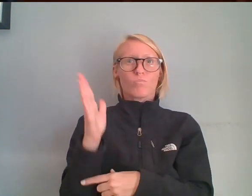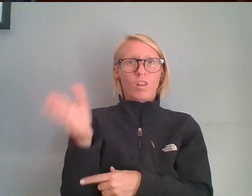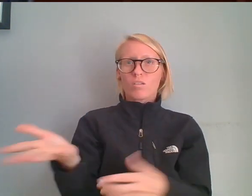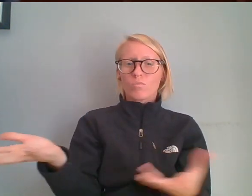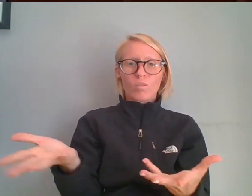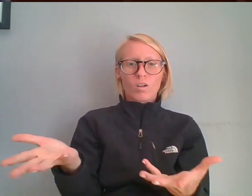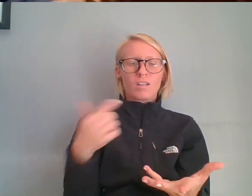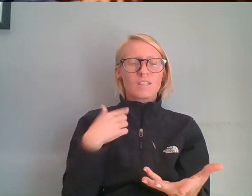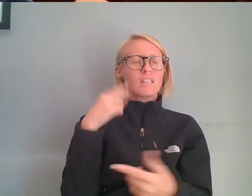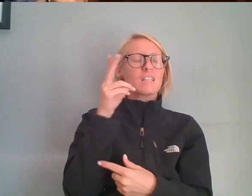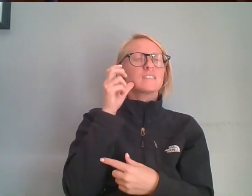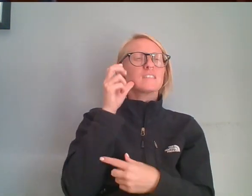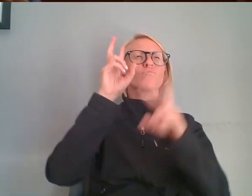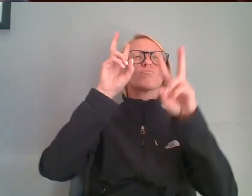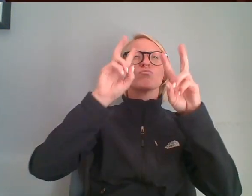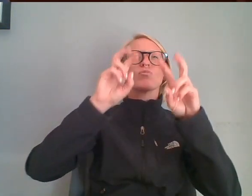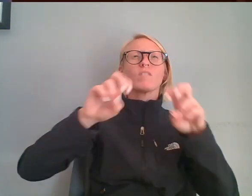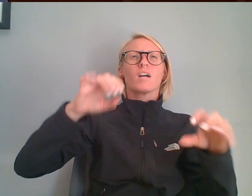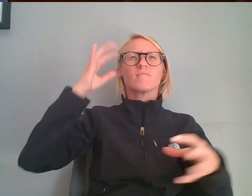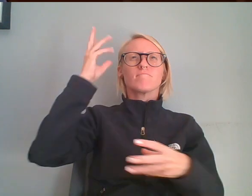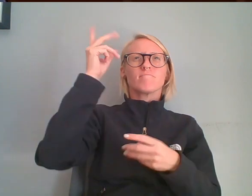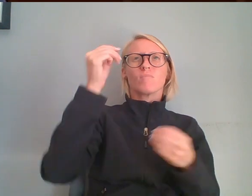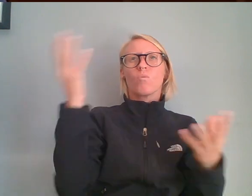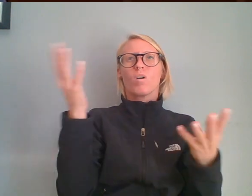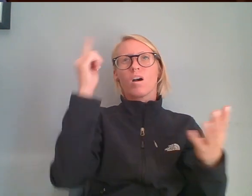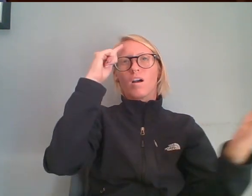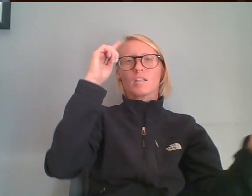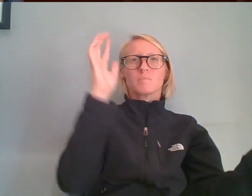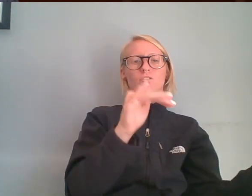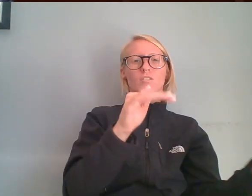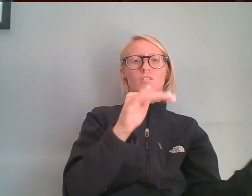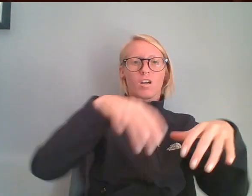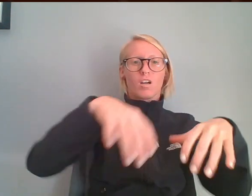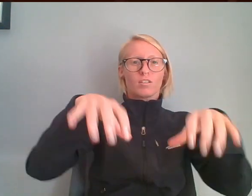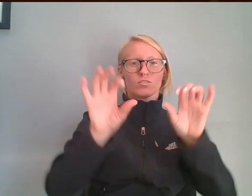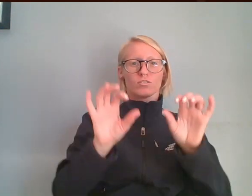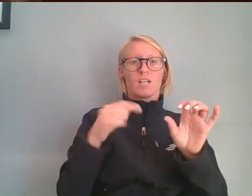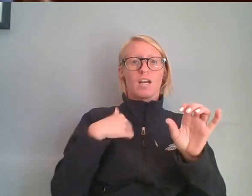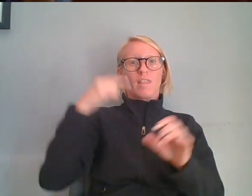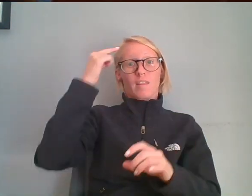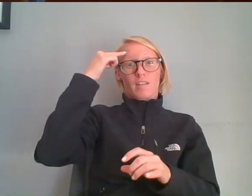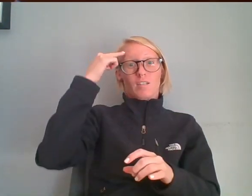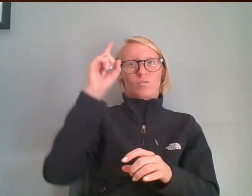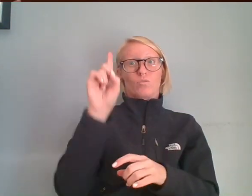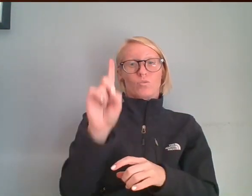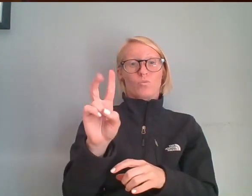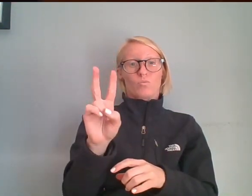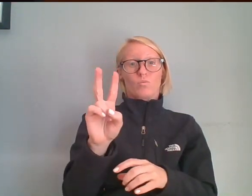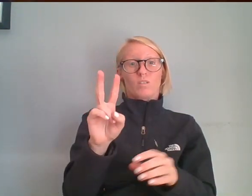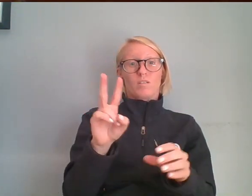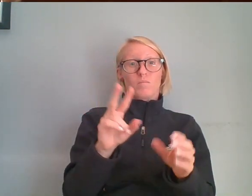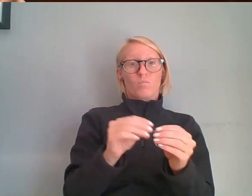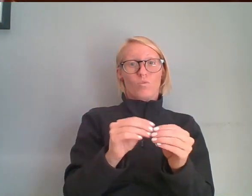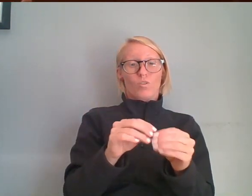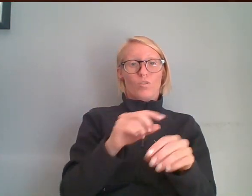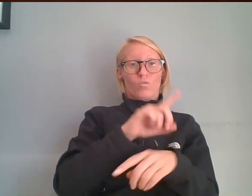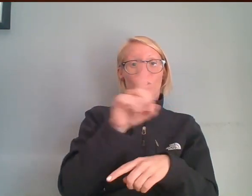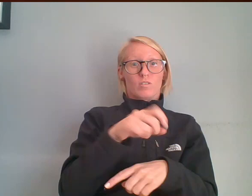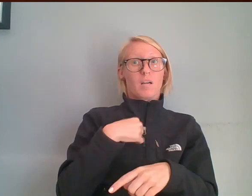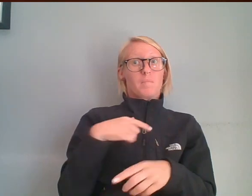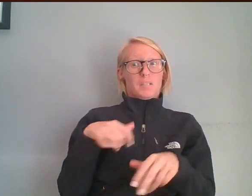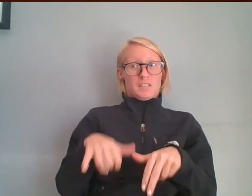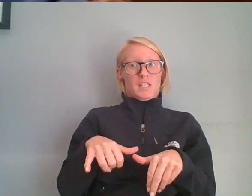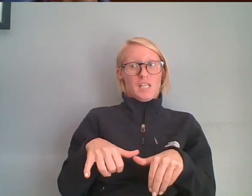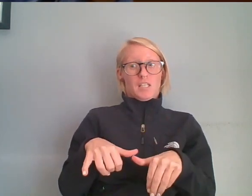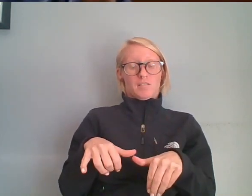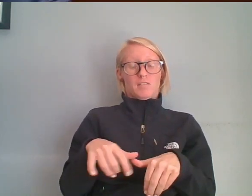where you reflect on what are the expectations of the audience. I think we have time for 2 more questions, and then I'm going to hang around afterwards if anybody has individual